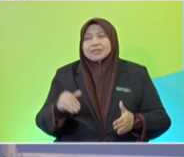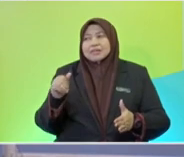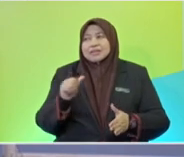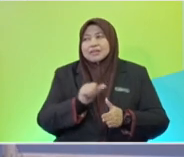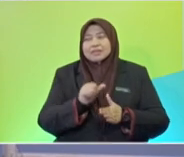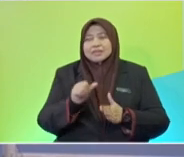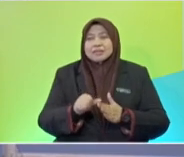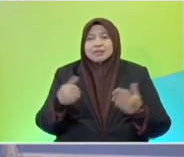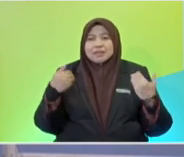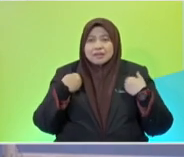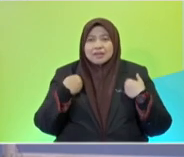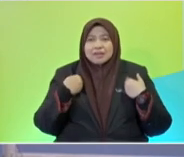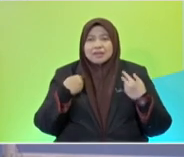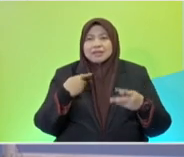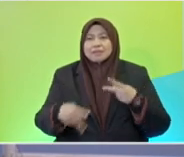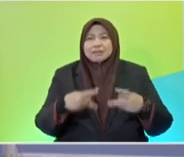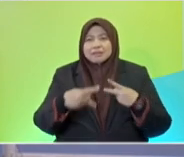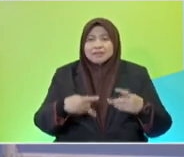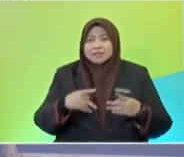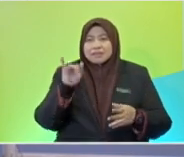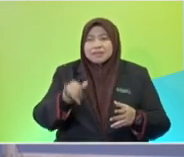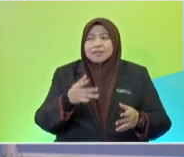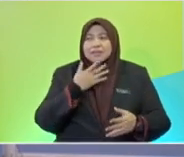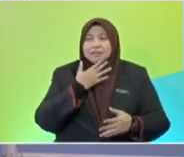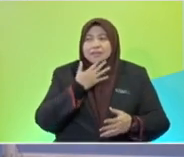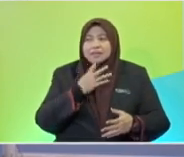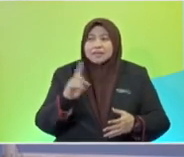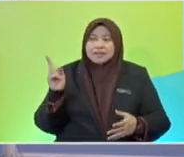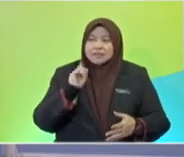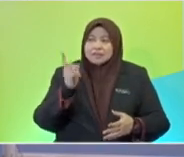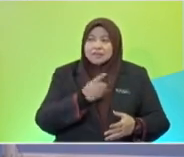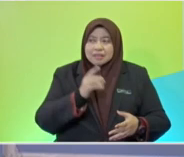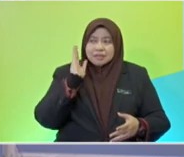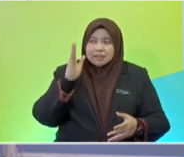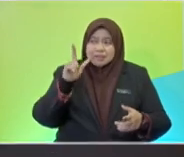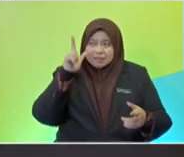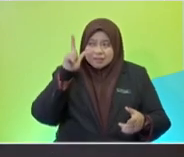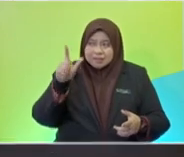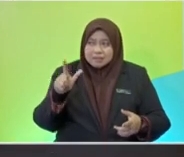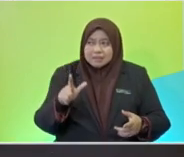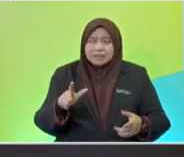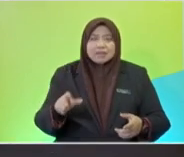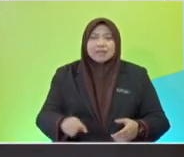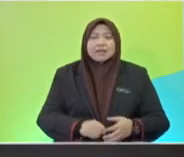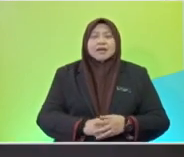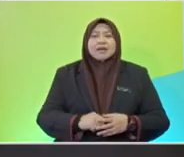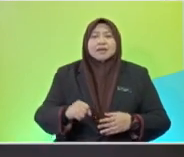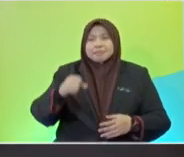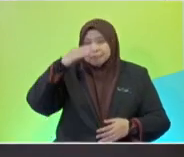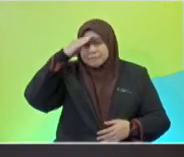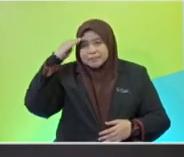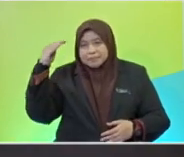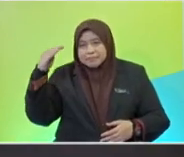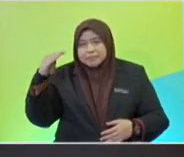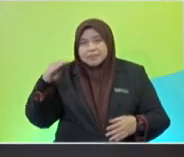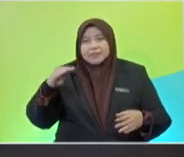plastic. Colored plastic. Okay, so now we are going to see the shadows form by these